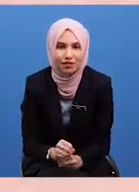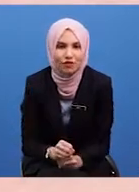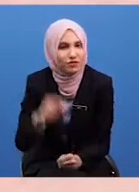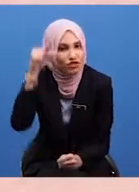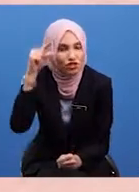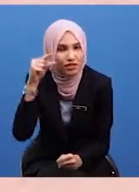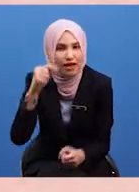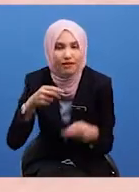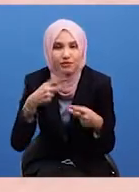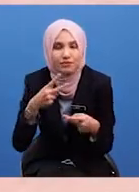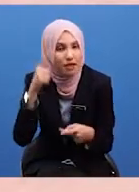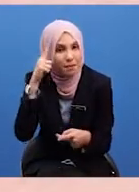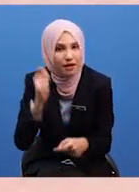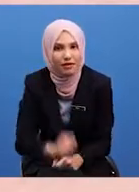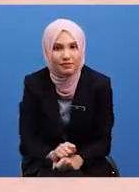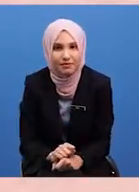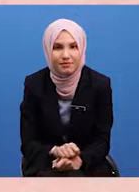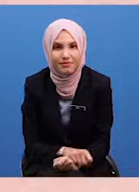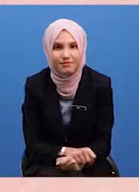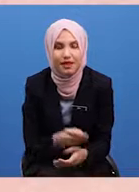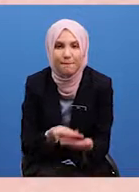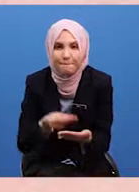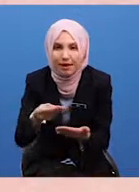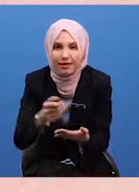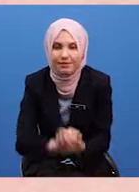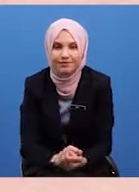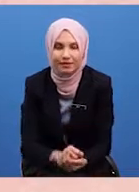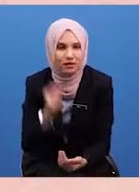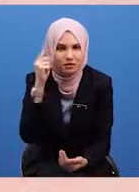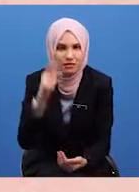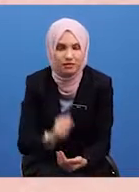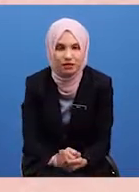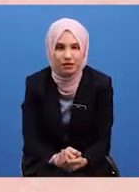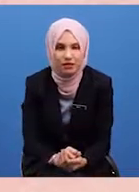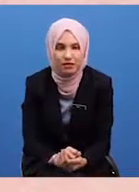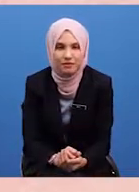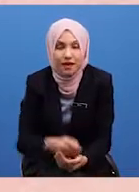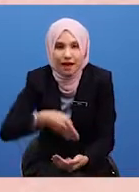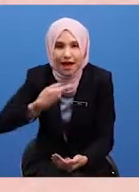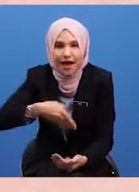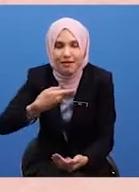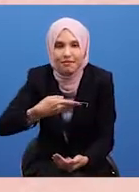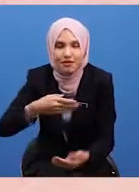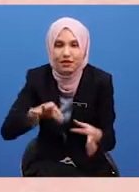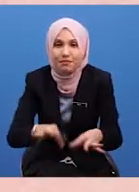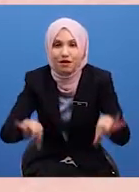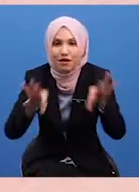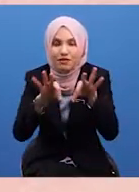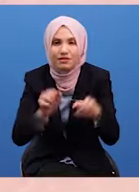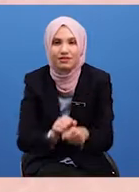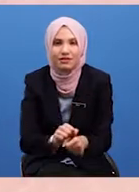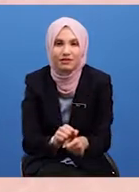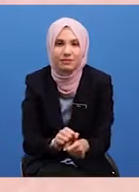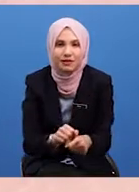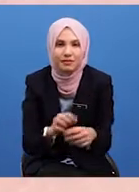and speaks her mind about money. She thinks that being happy is more important than having a lot